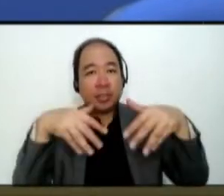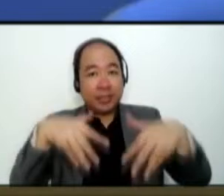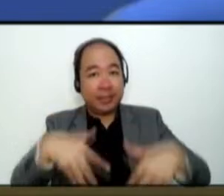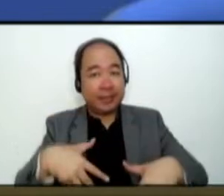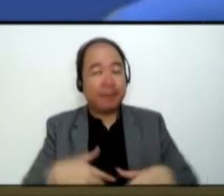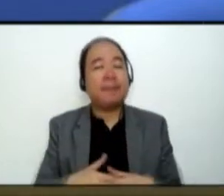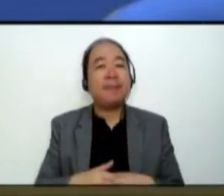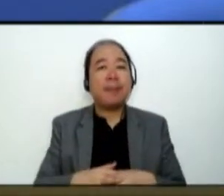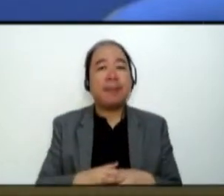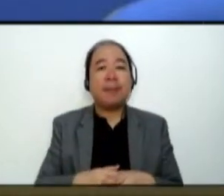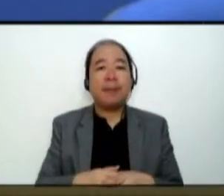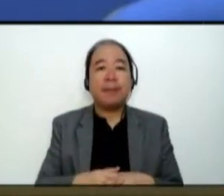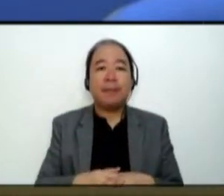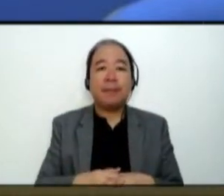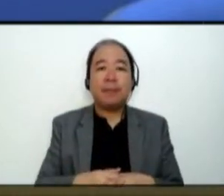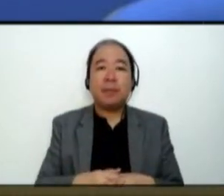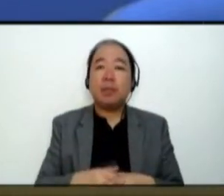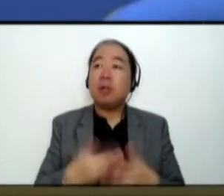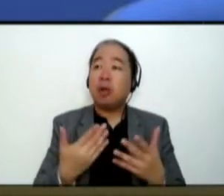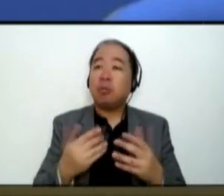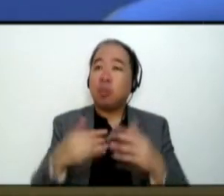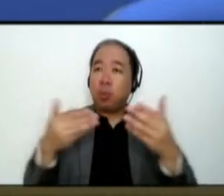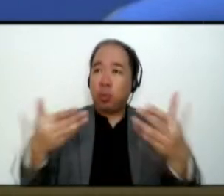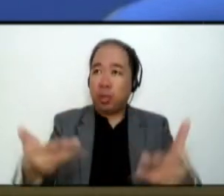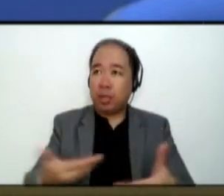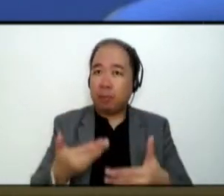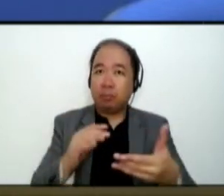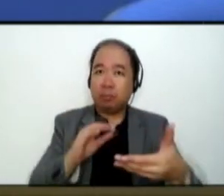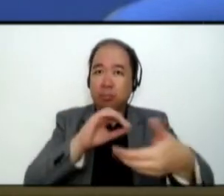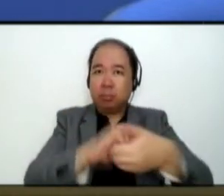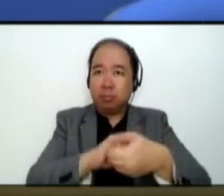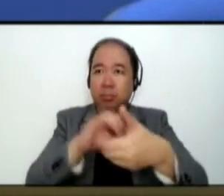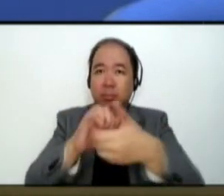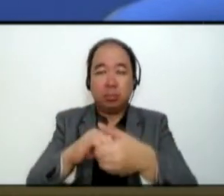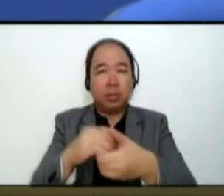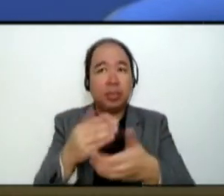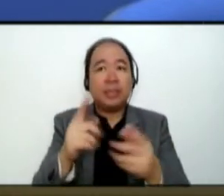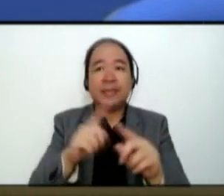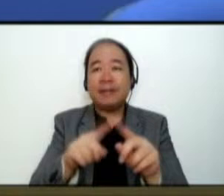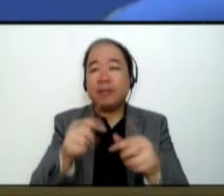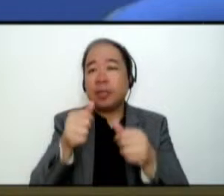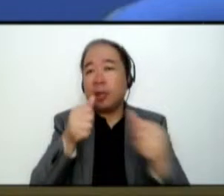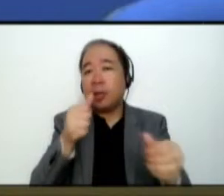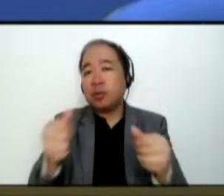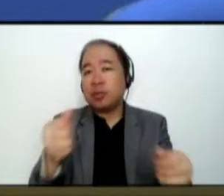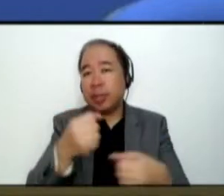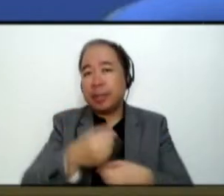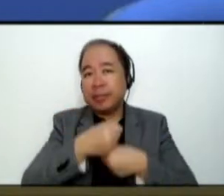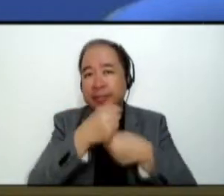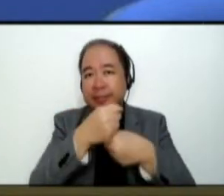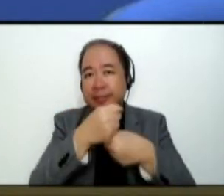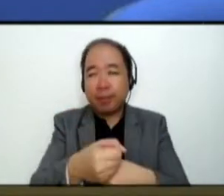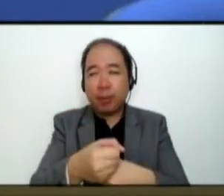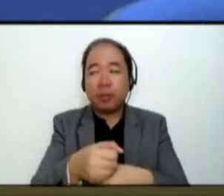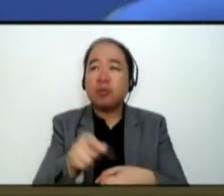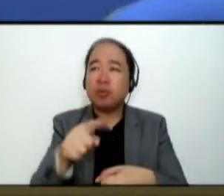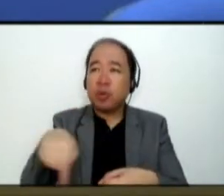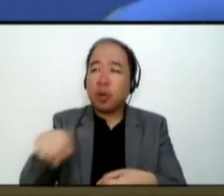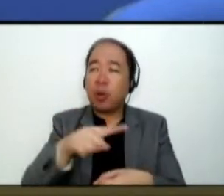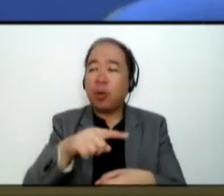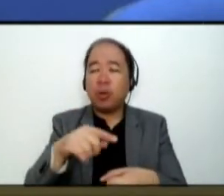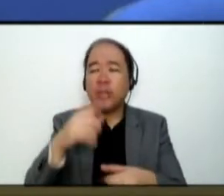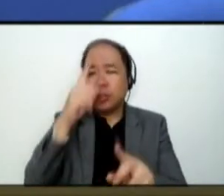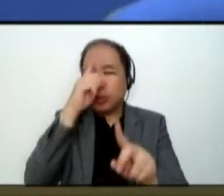We are welcome for collaboration with all stakeholders to ensure that every older person in